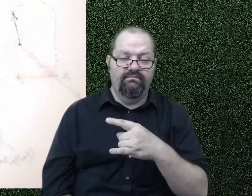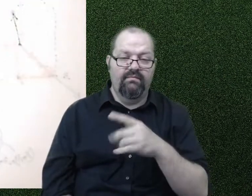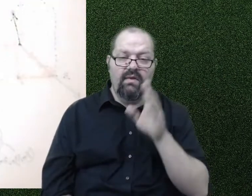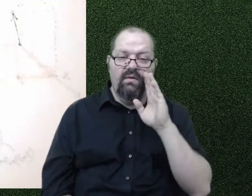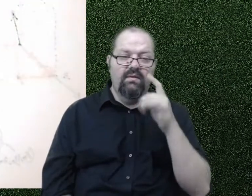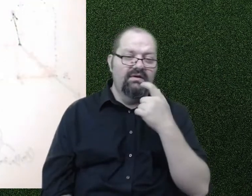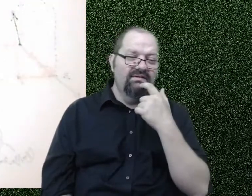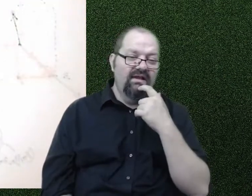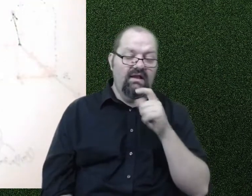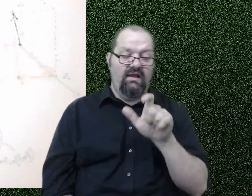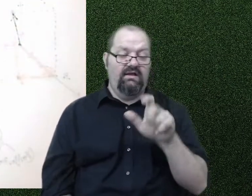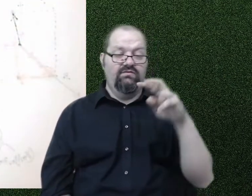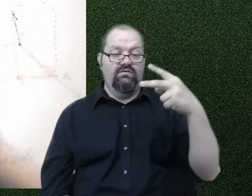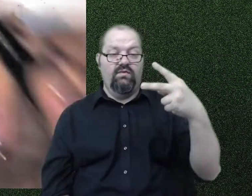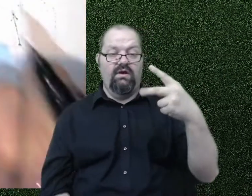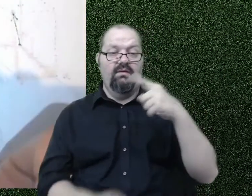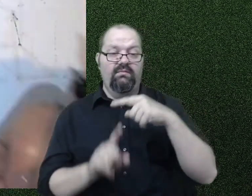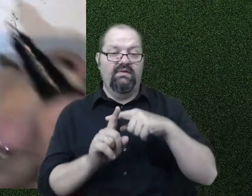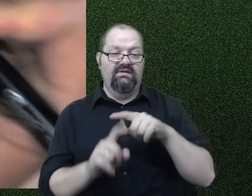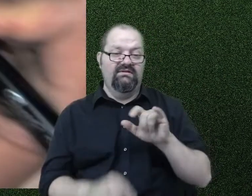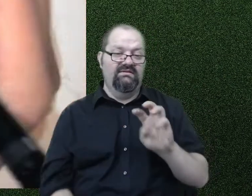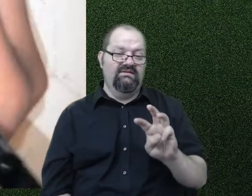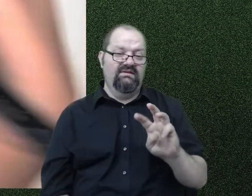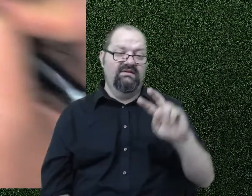x squared plus 6x